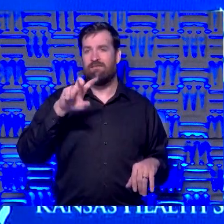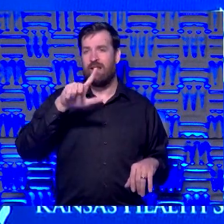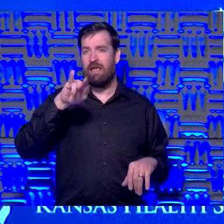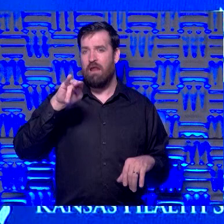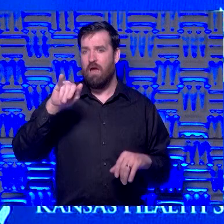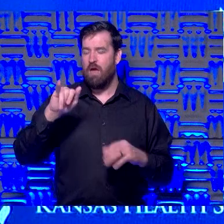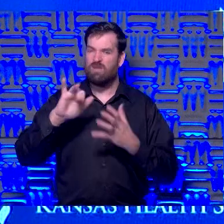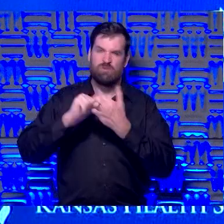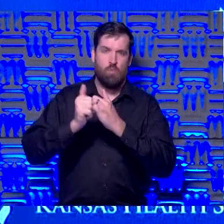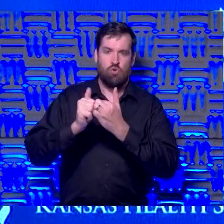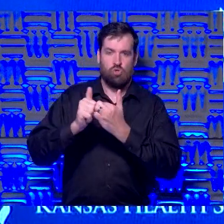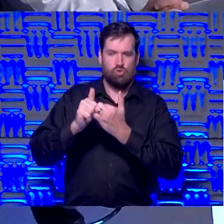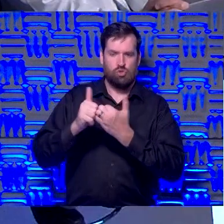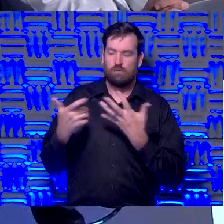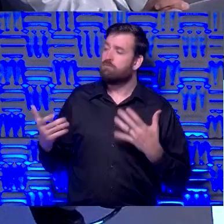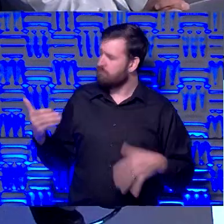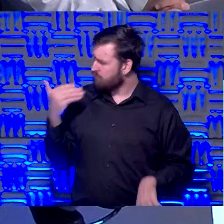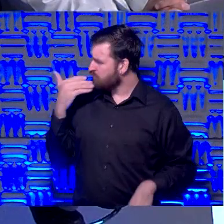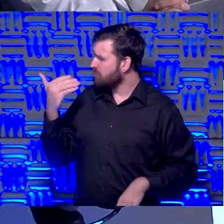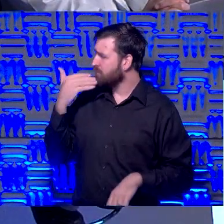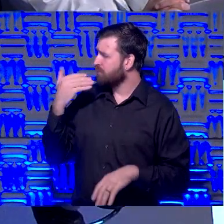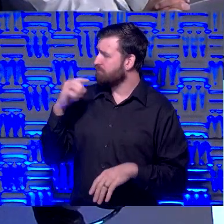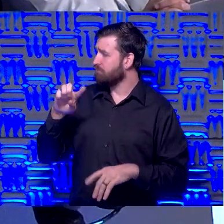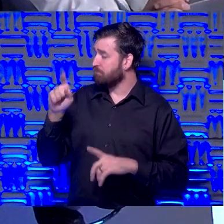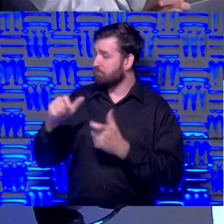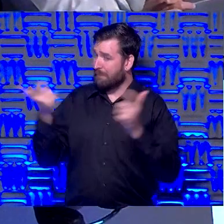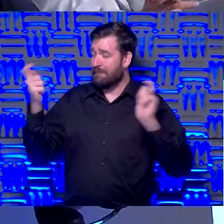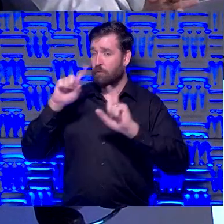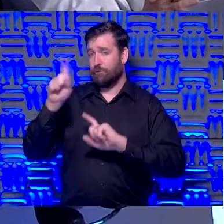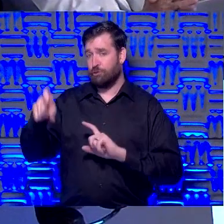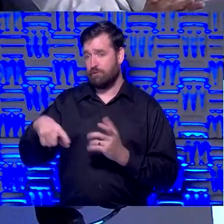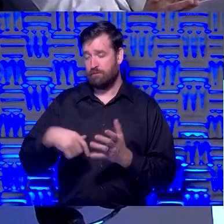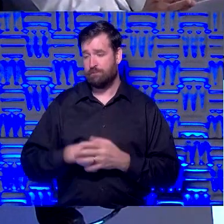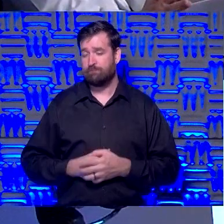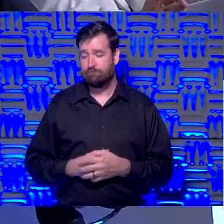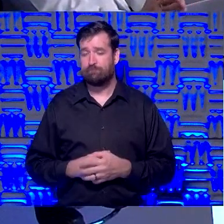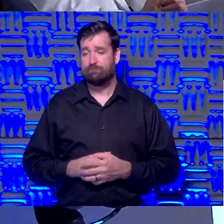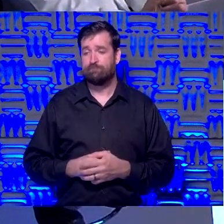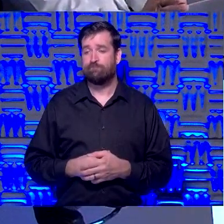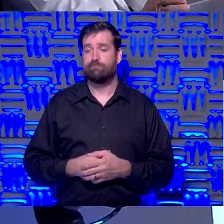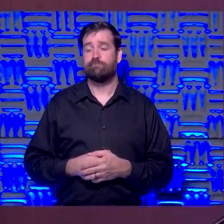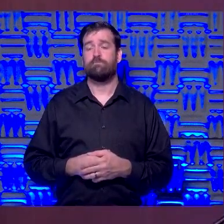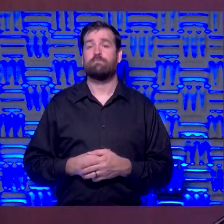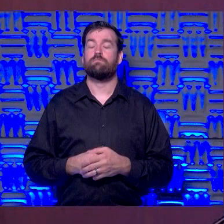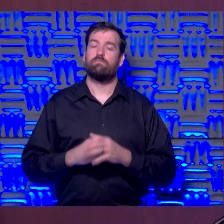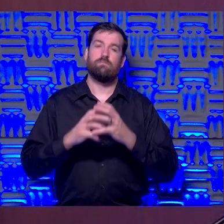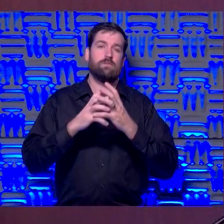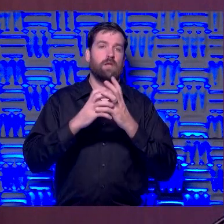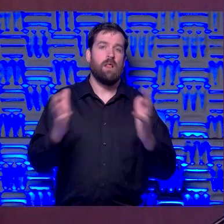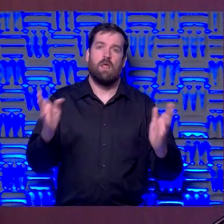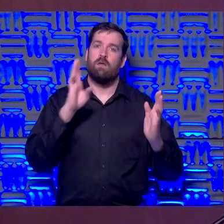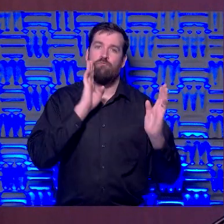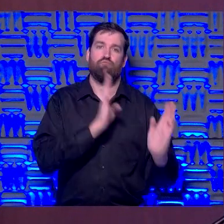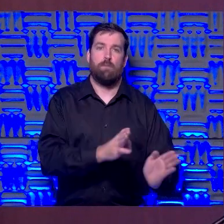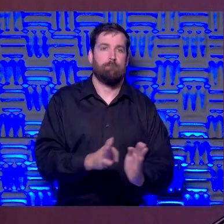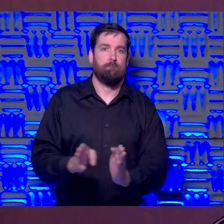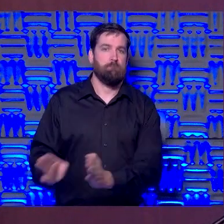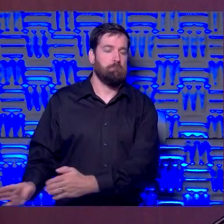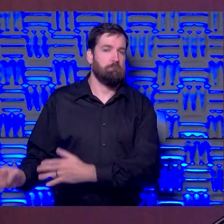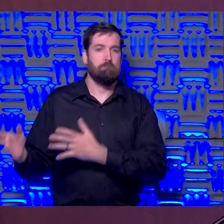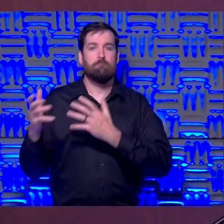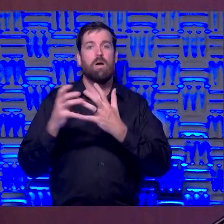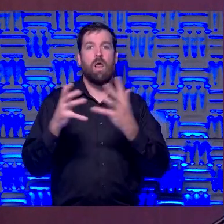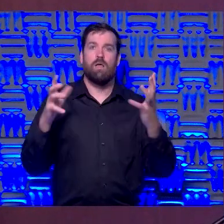sports? Big question. It is a big question, and we're making lots of preparations. We're doing lots